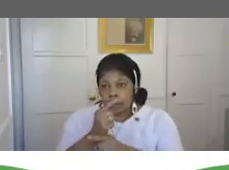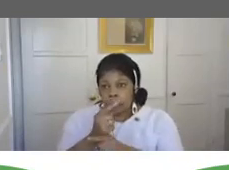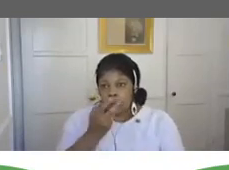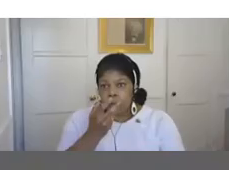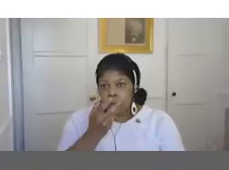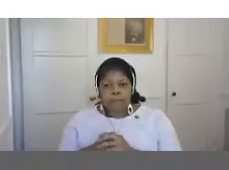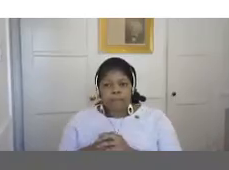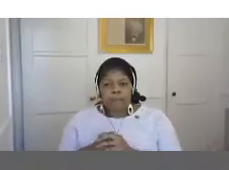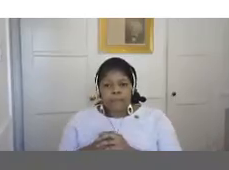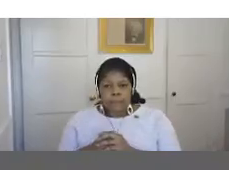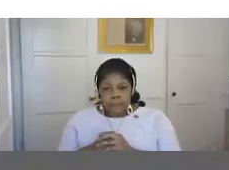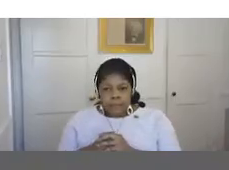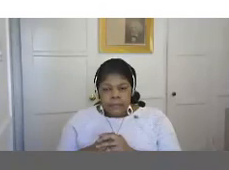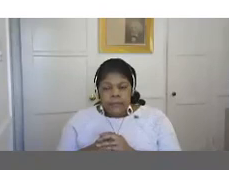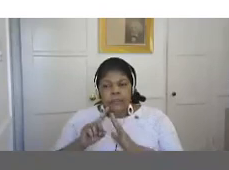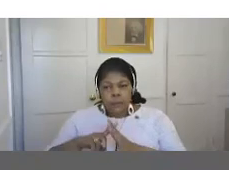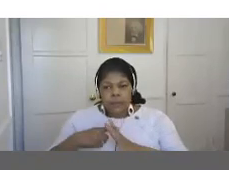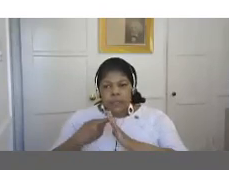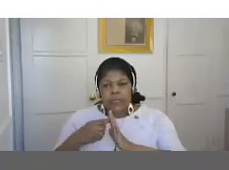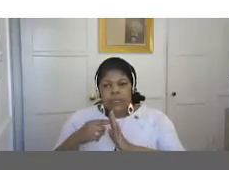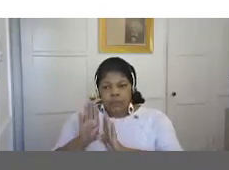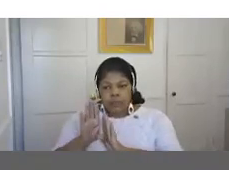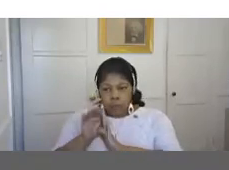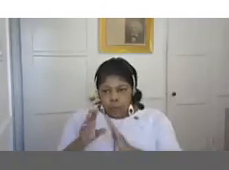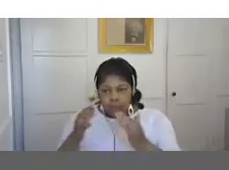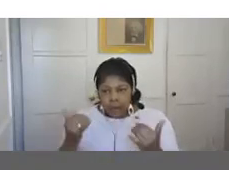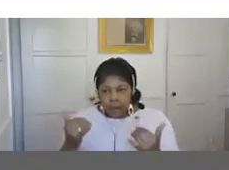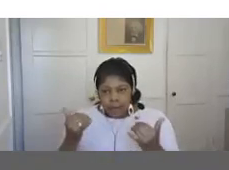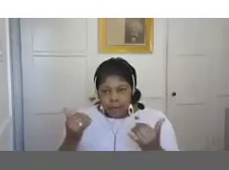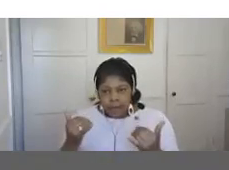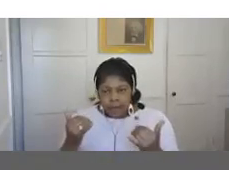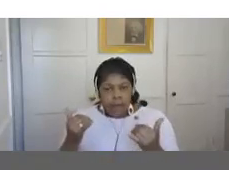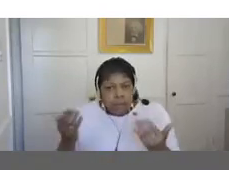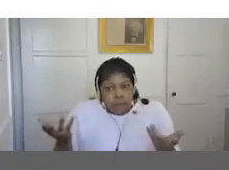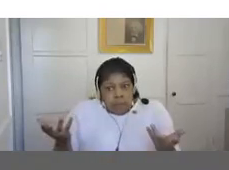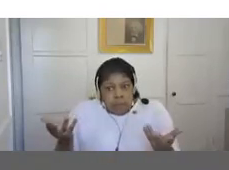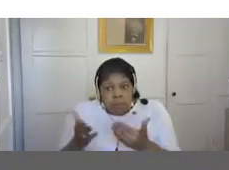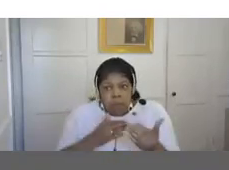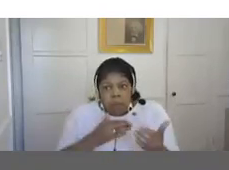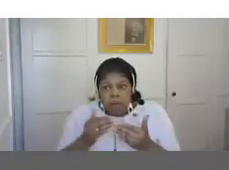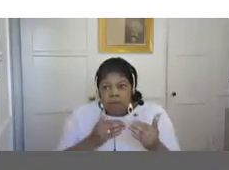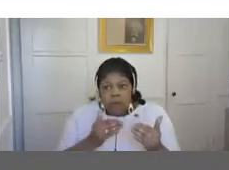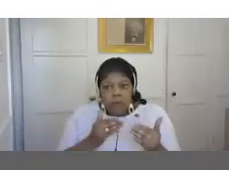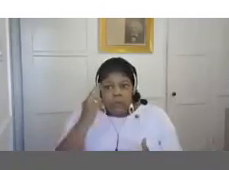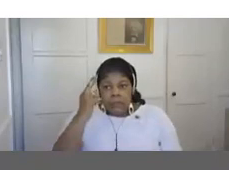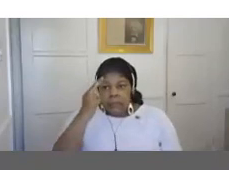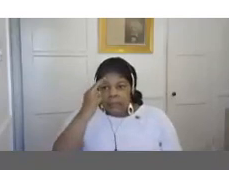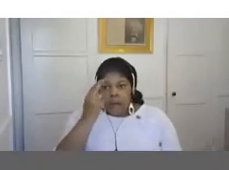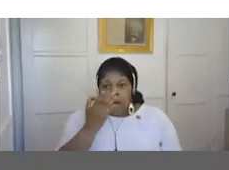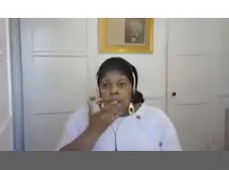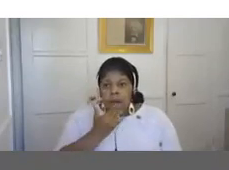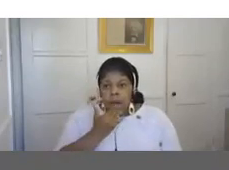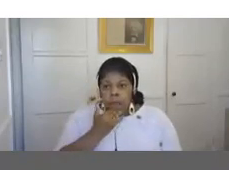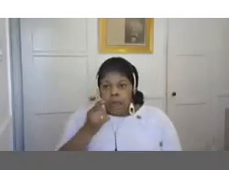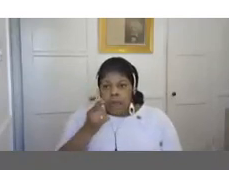pause my recording. So for whatever reason, the color that I have here in my analogous